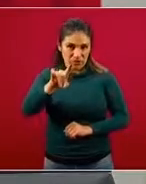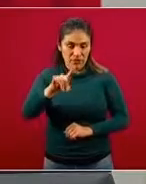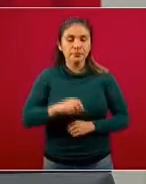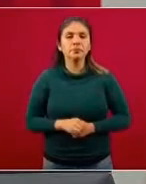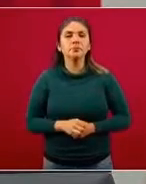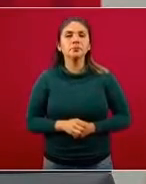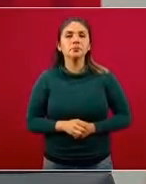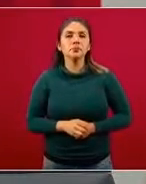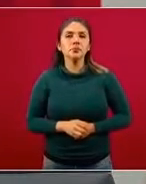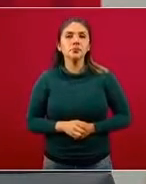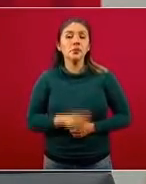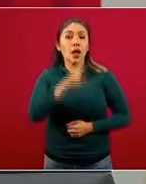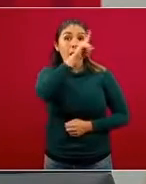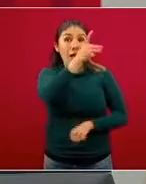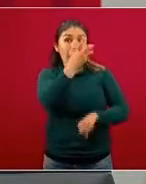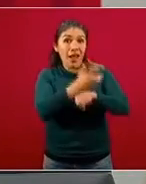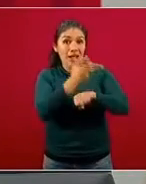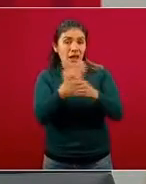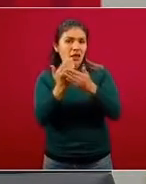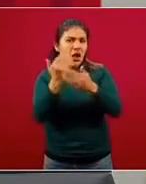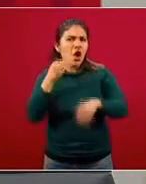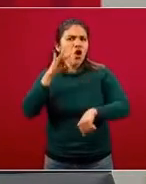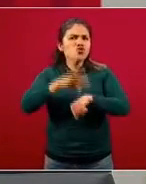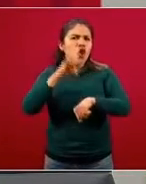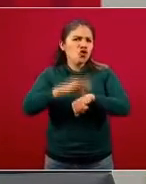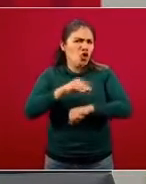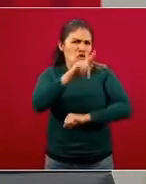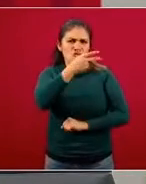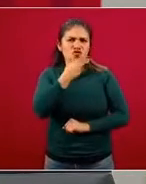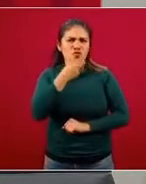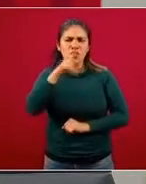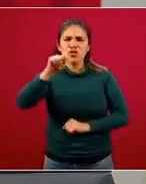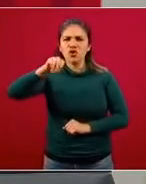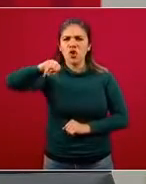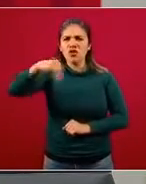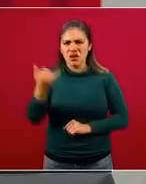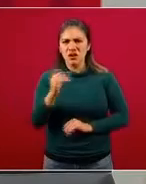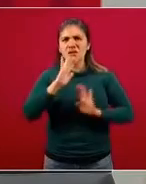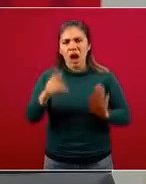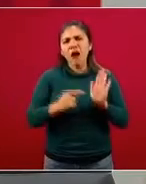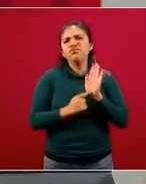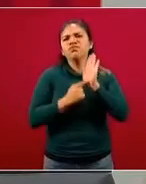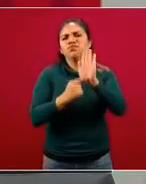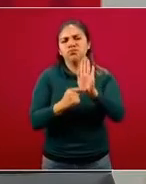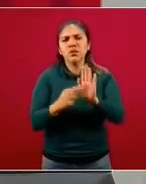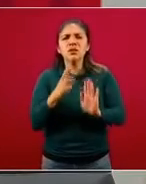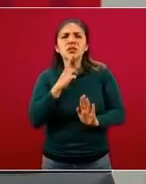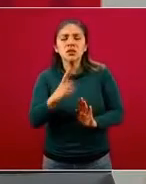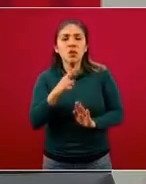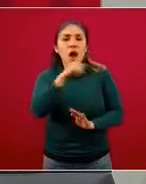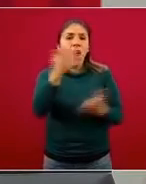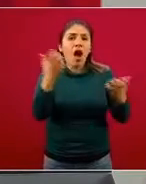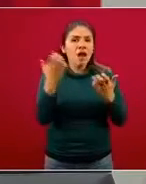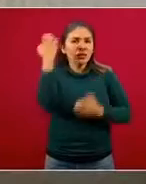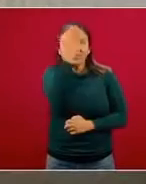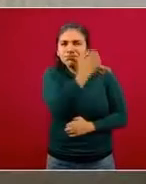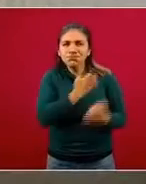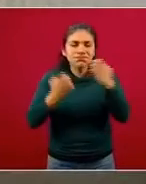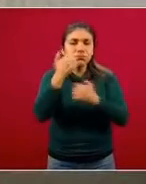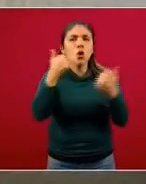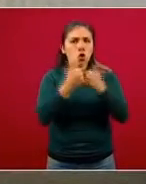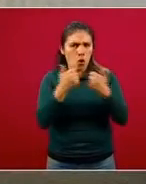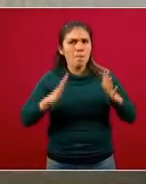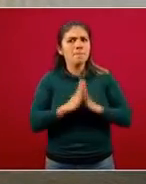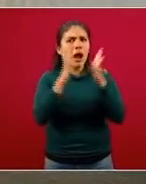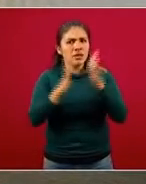could be for treating COVID. Recently in the United States, Dr. Tony Fauci presented the results, the preliminary results